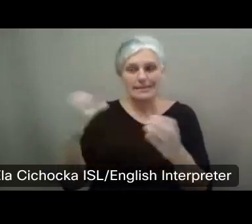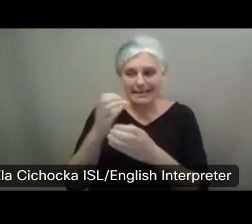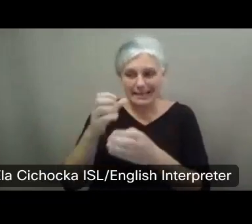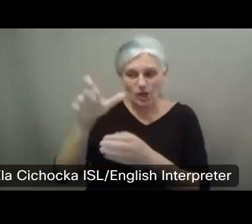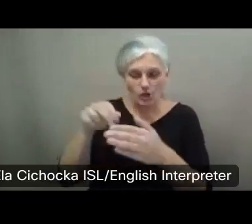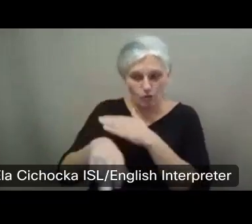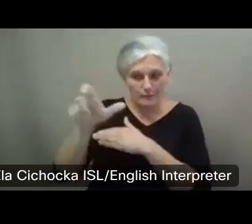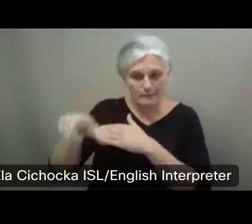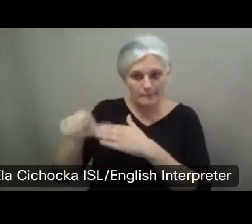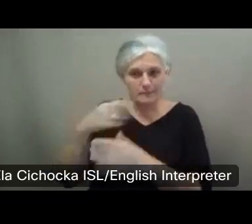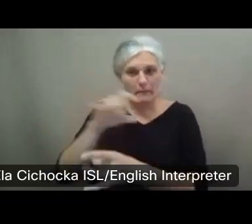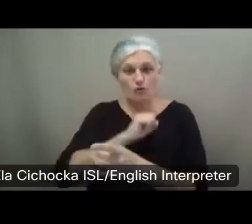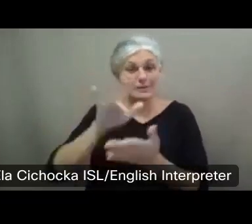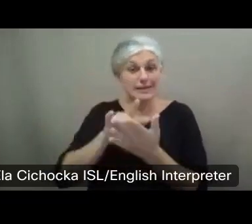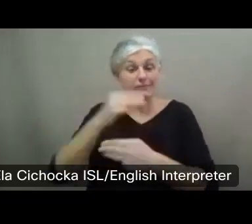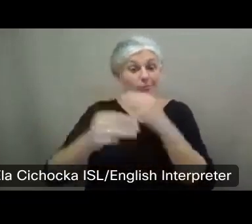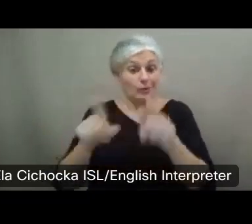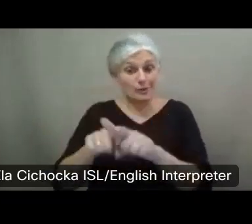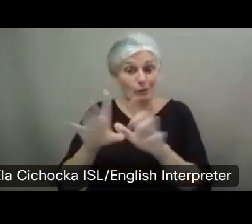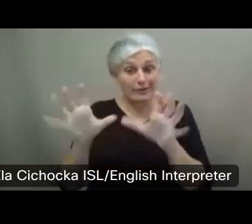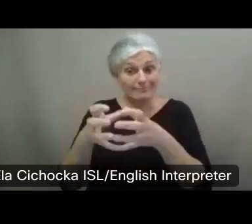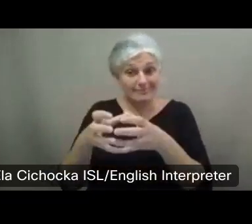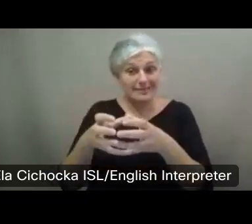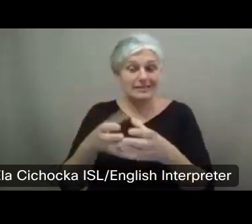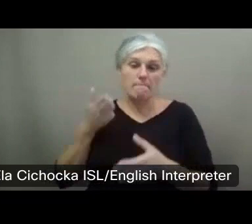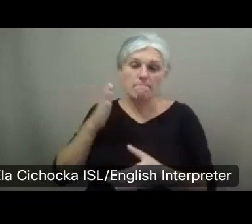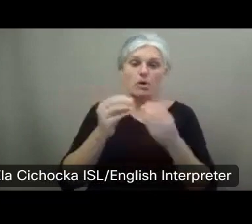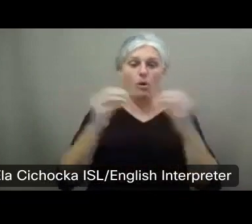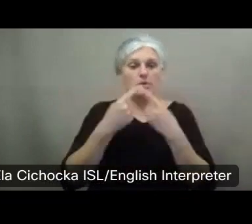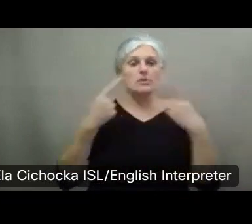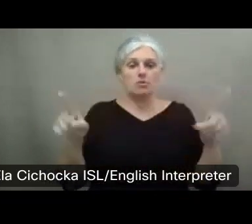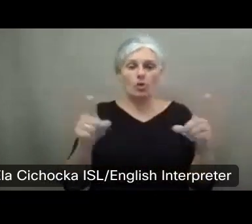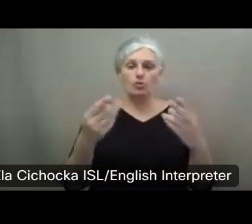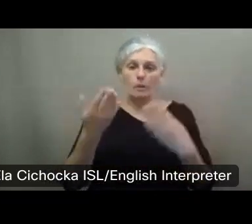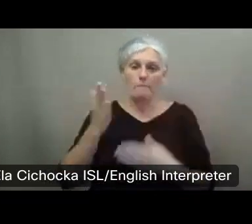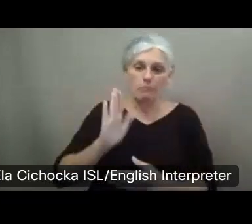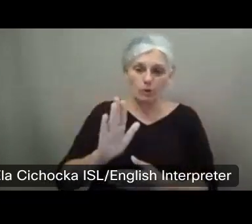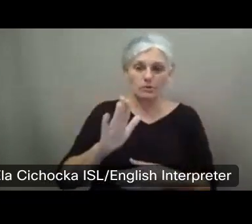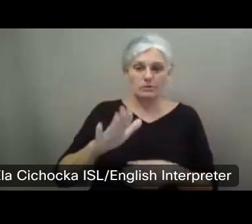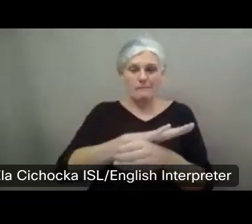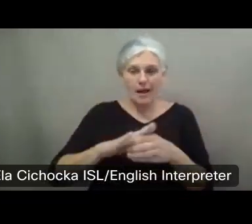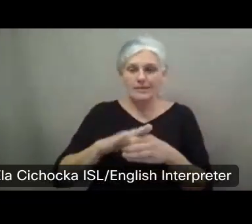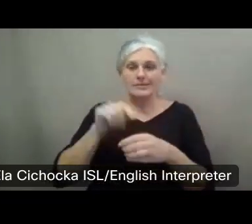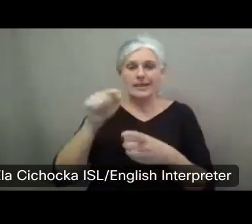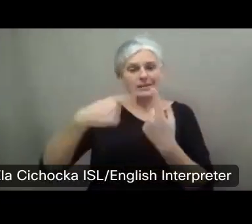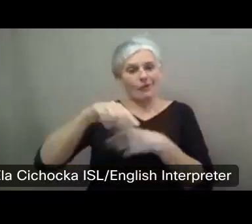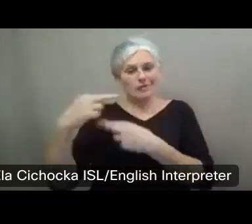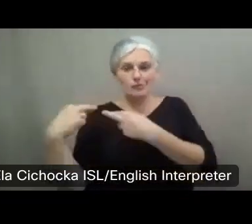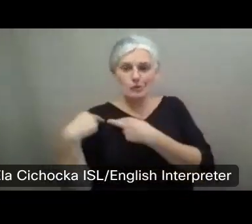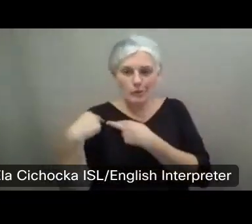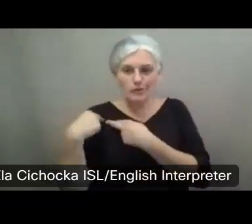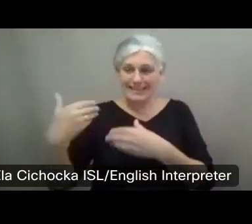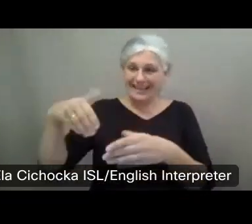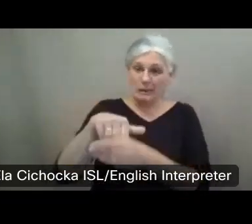at the centre of the process. And I think this mandatory open disclosure plays a huge role in that engagement of patients